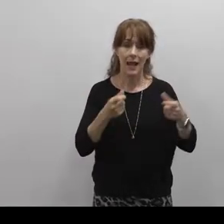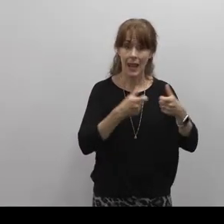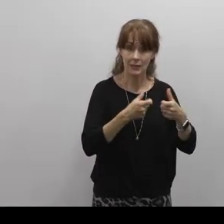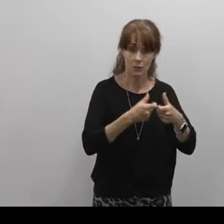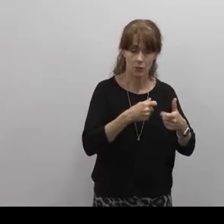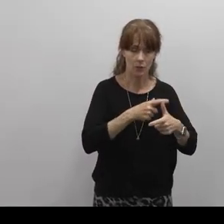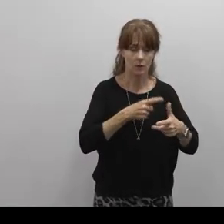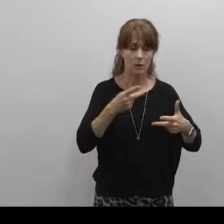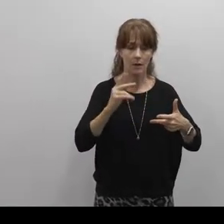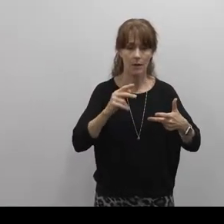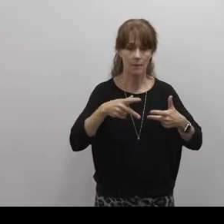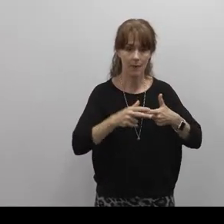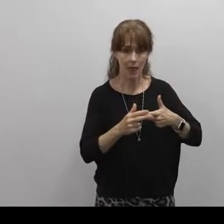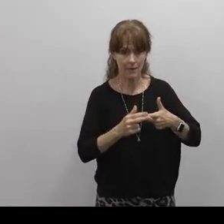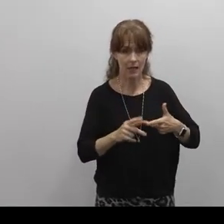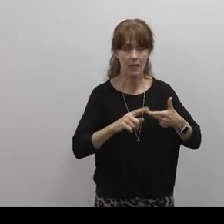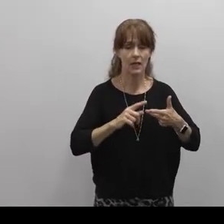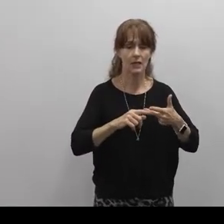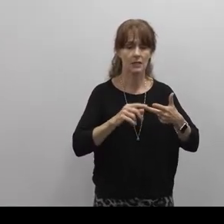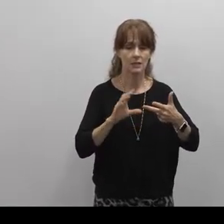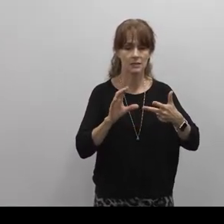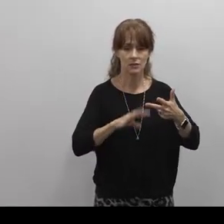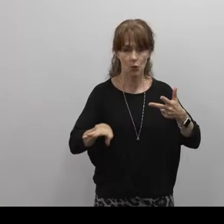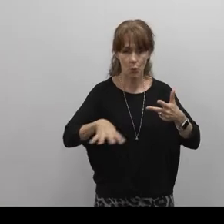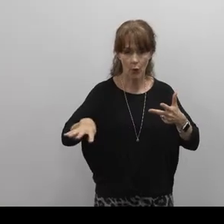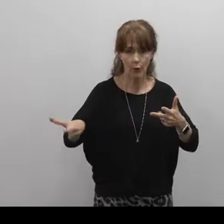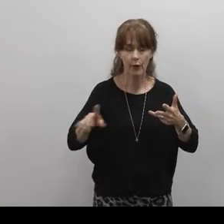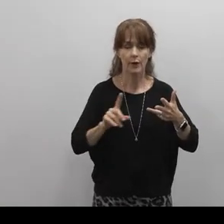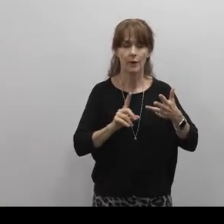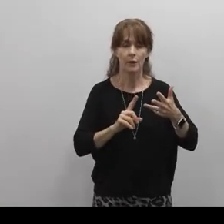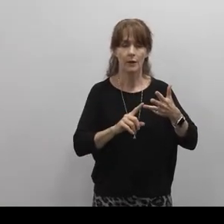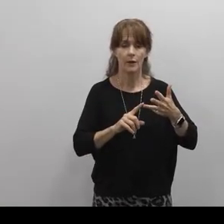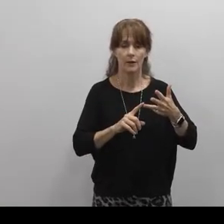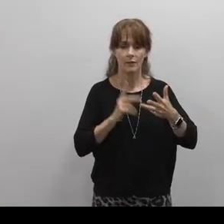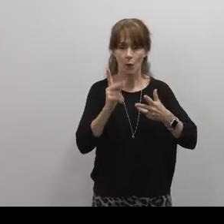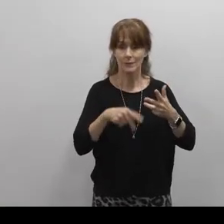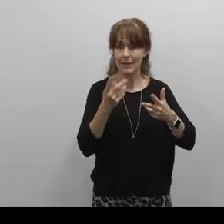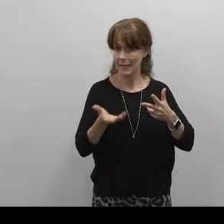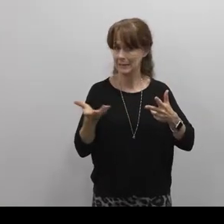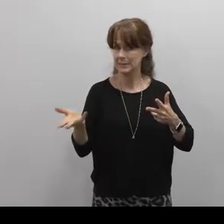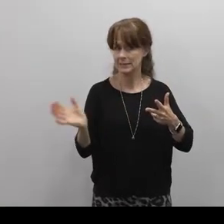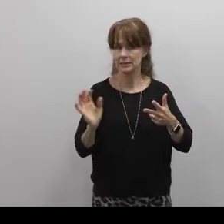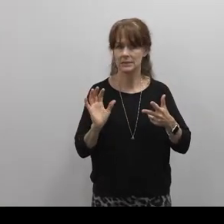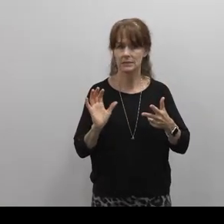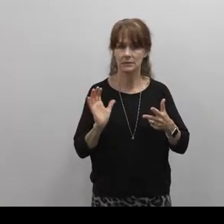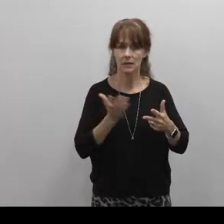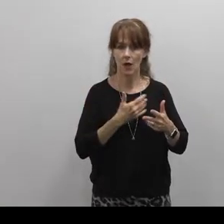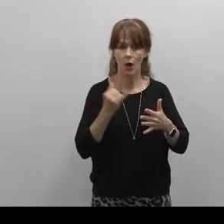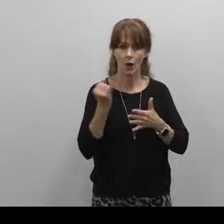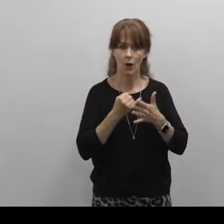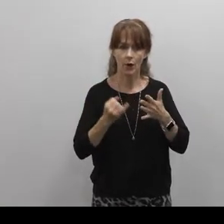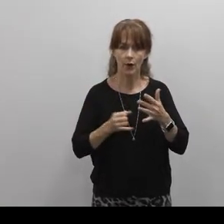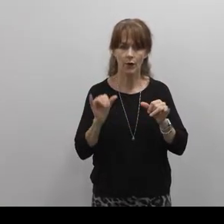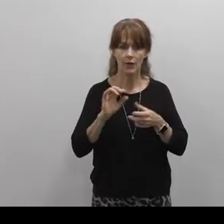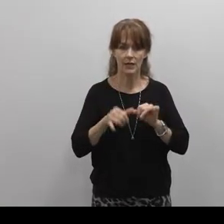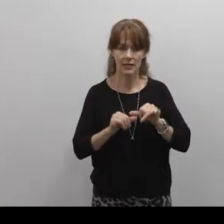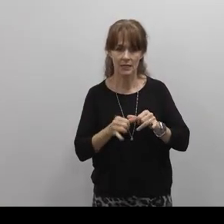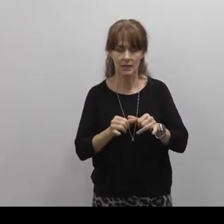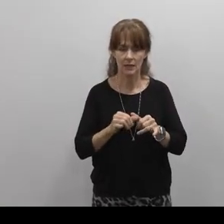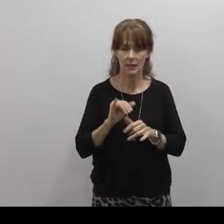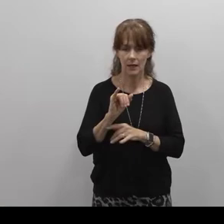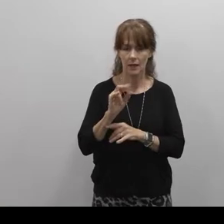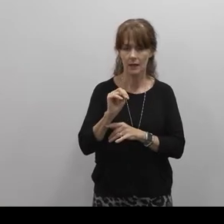electrical, plumbing, sewer systems, those type of features. And our architects and engineers assigned an